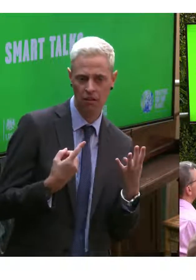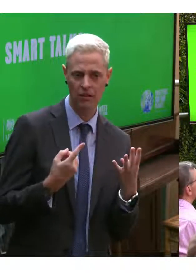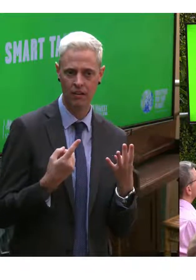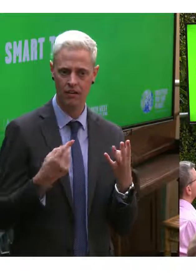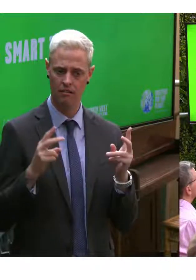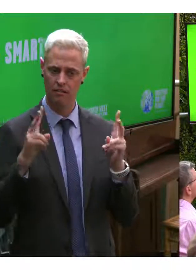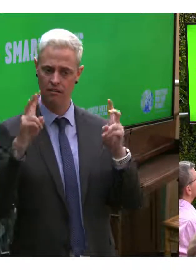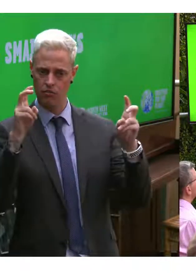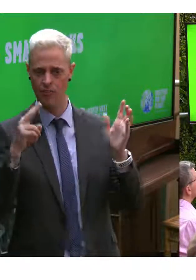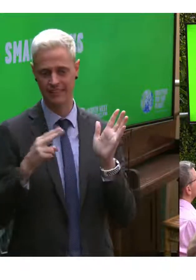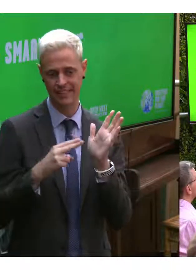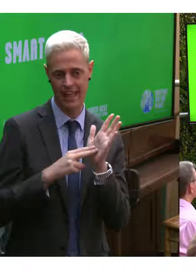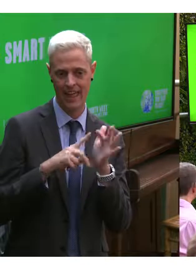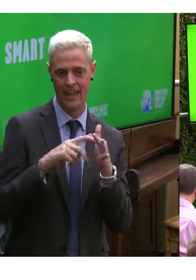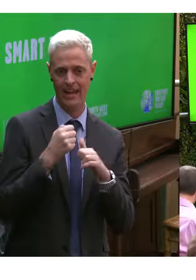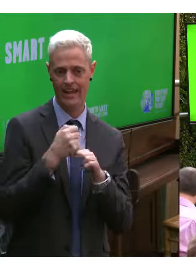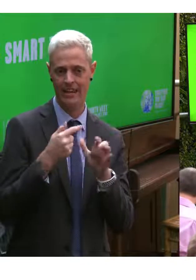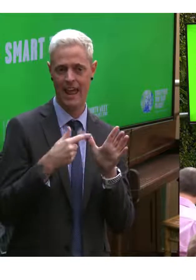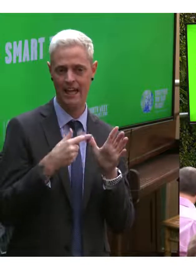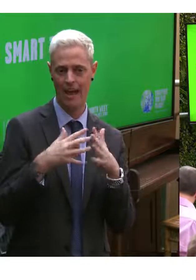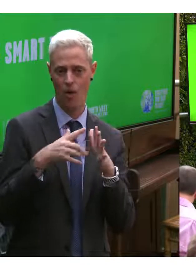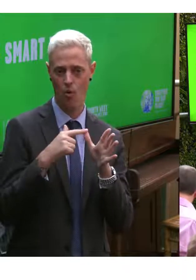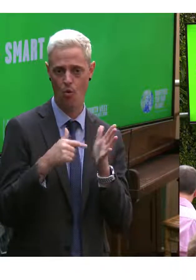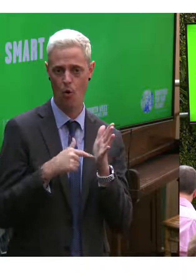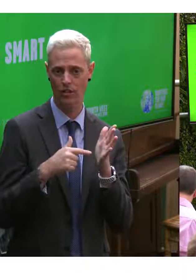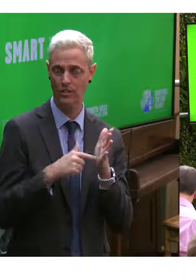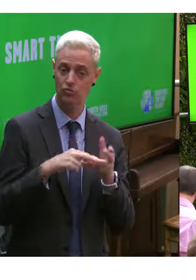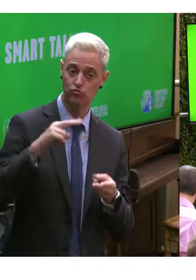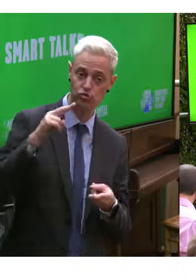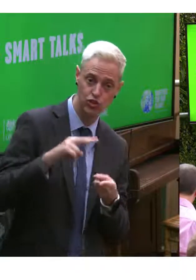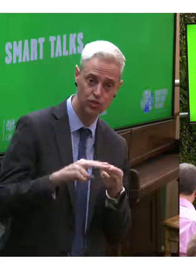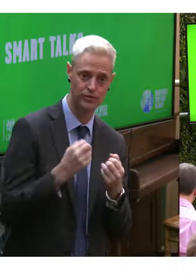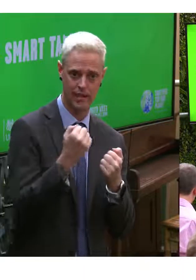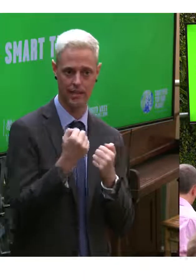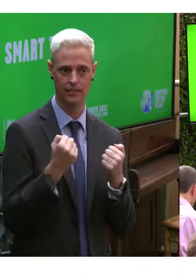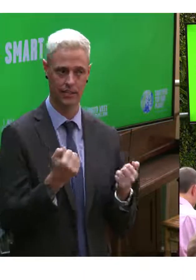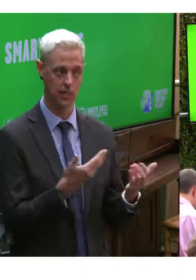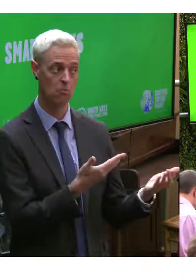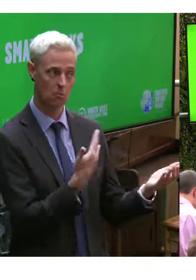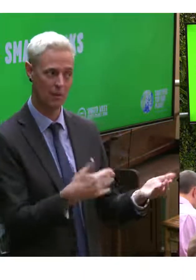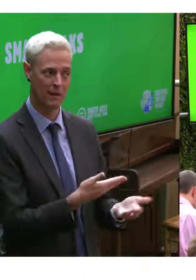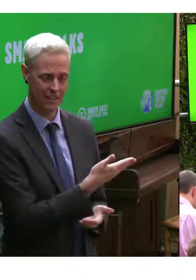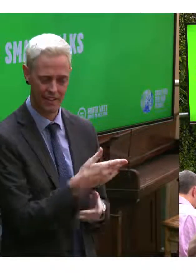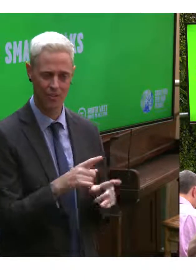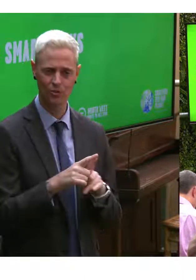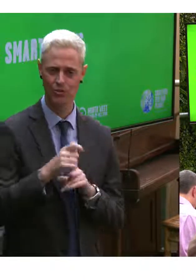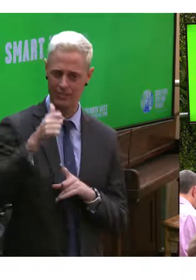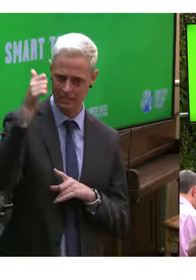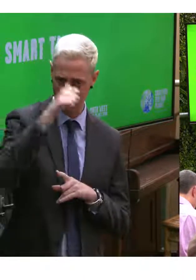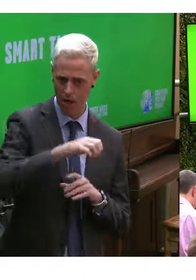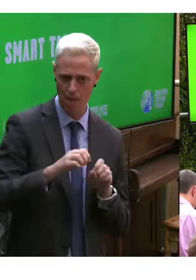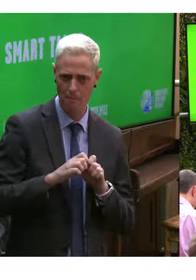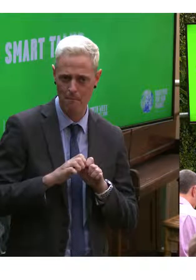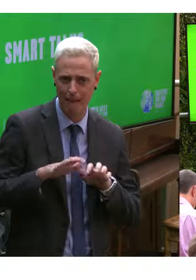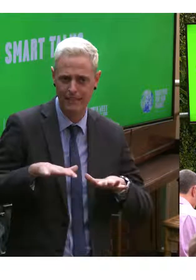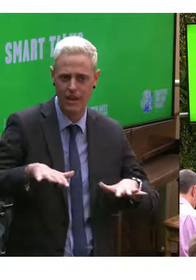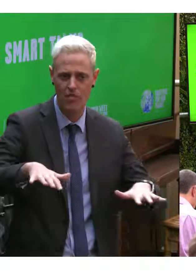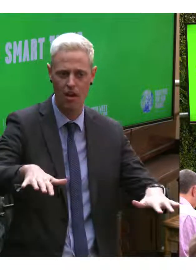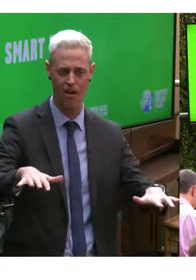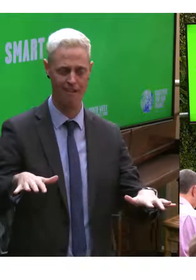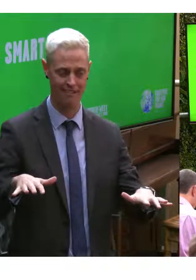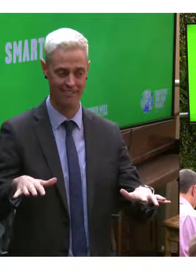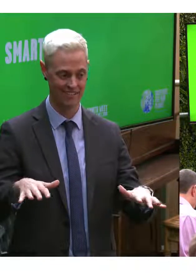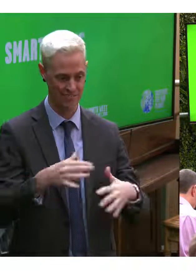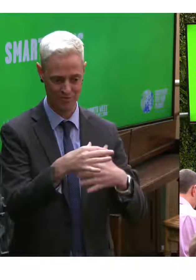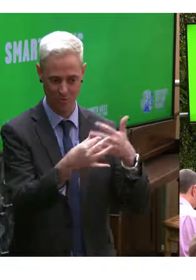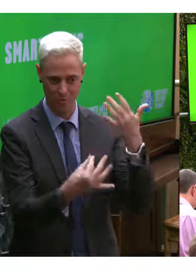negawatts and reducing energy, actually. We haven't talked enough about that today, and you did. And I love the idea of your smart bacteria being unleashed on all sorts